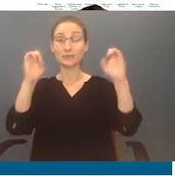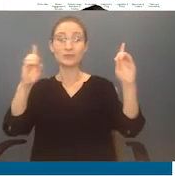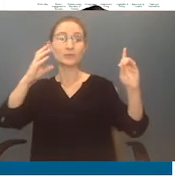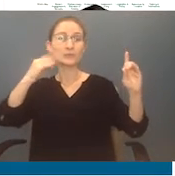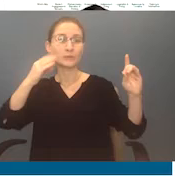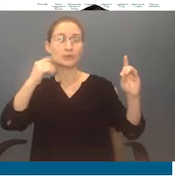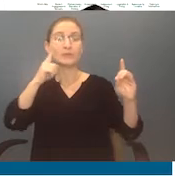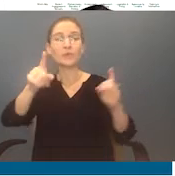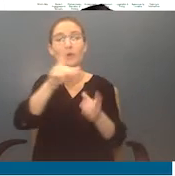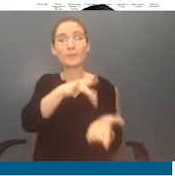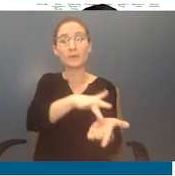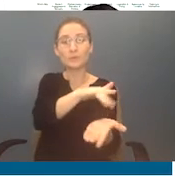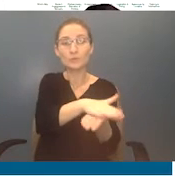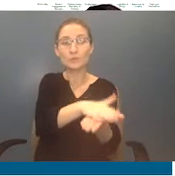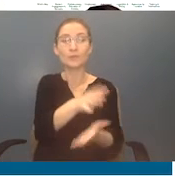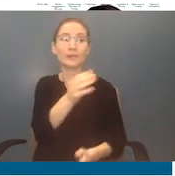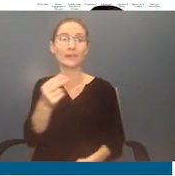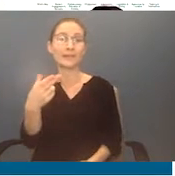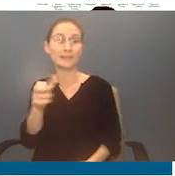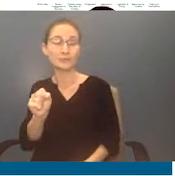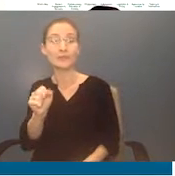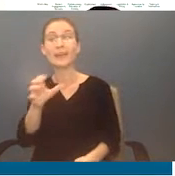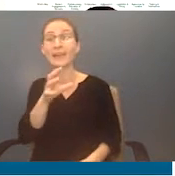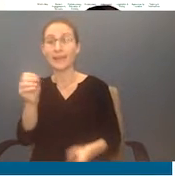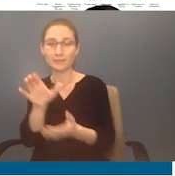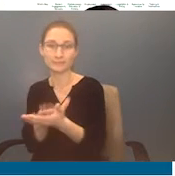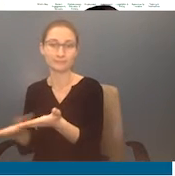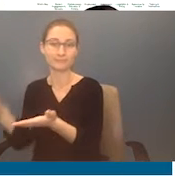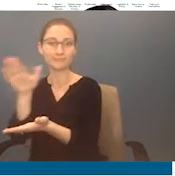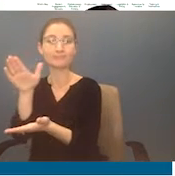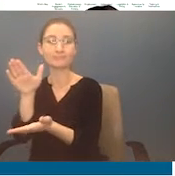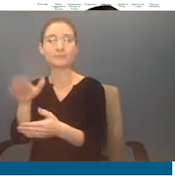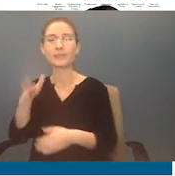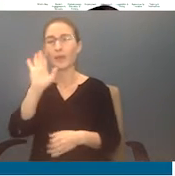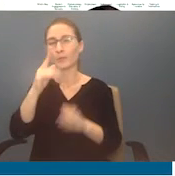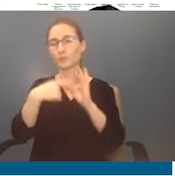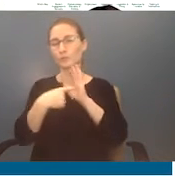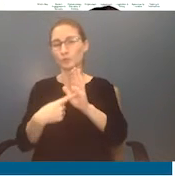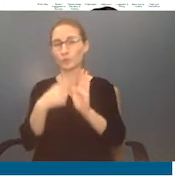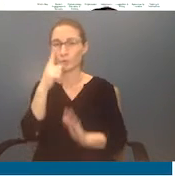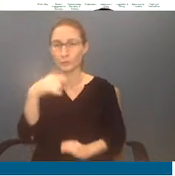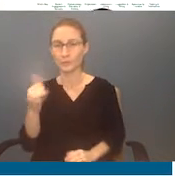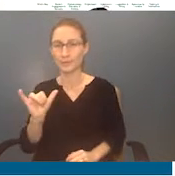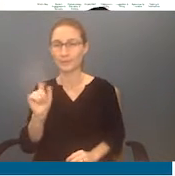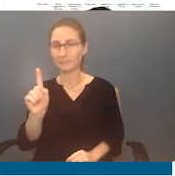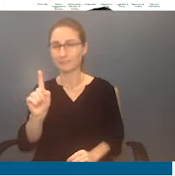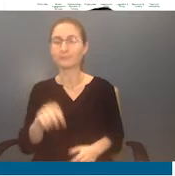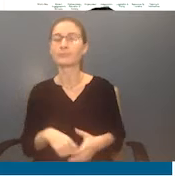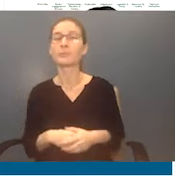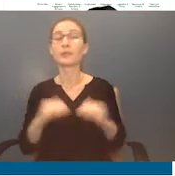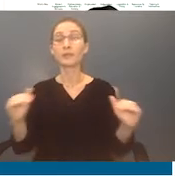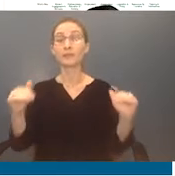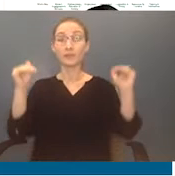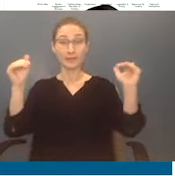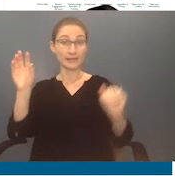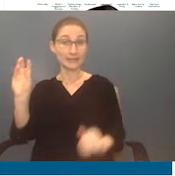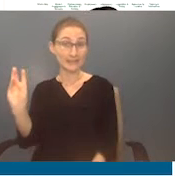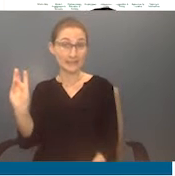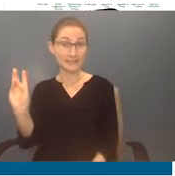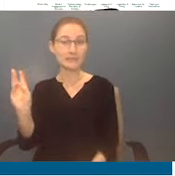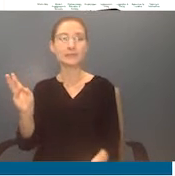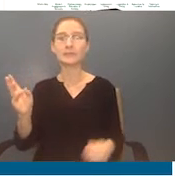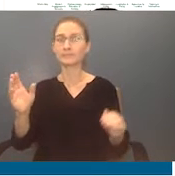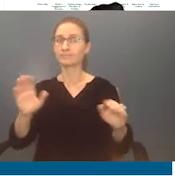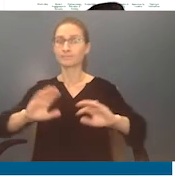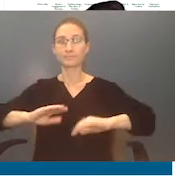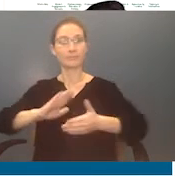middle, high school, and post-secondary ed related to CTE. And I'll show you what that looks like in just a moment. And then also number 6, getting